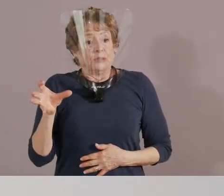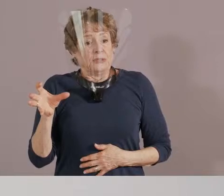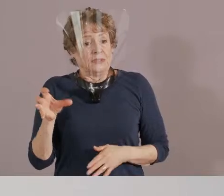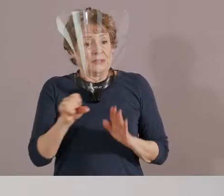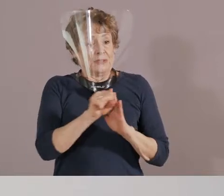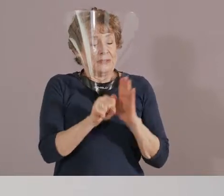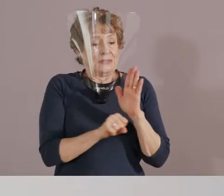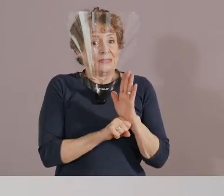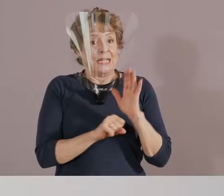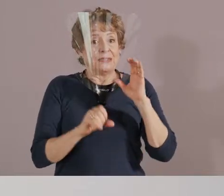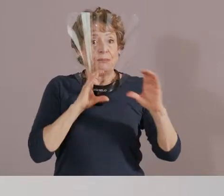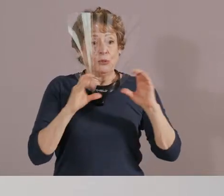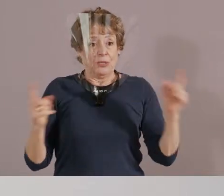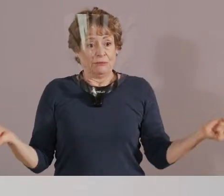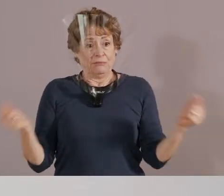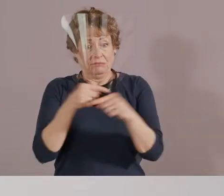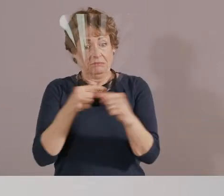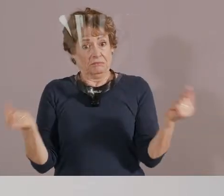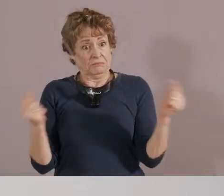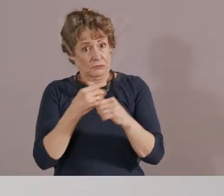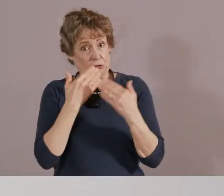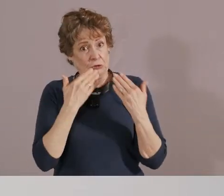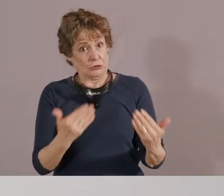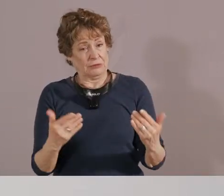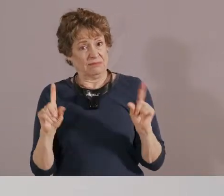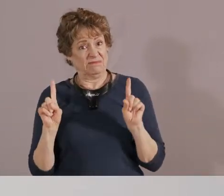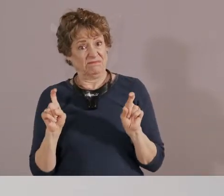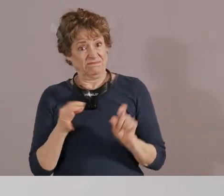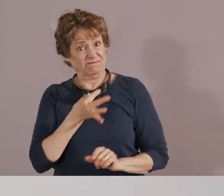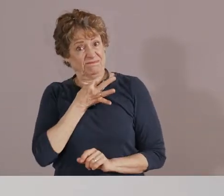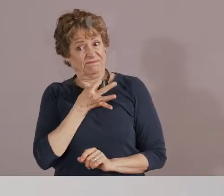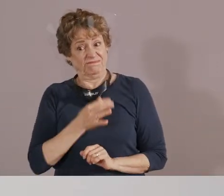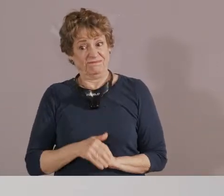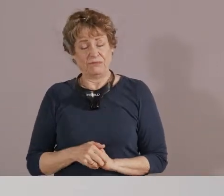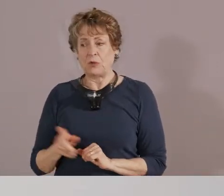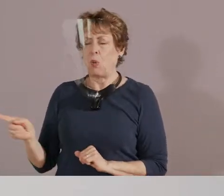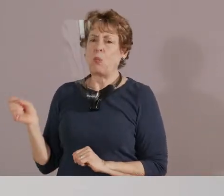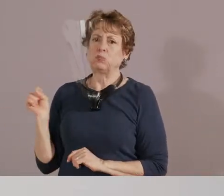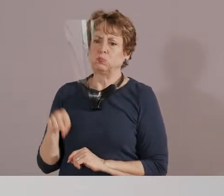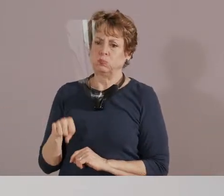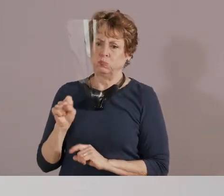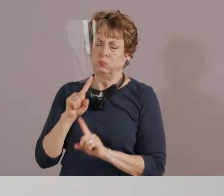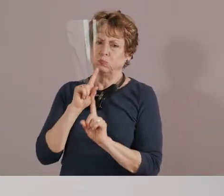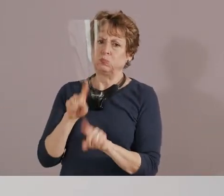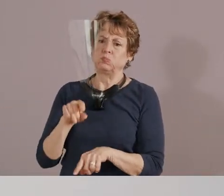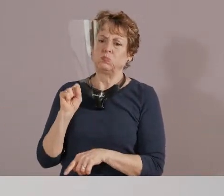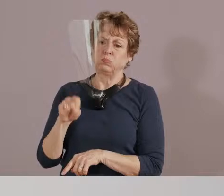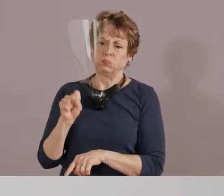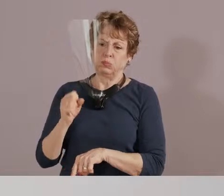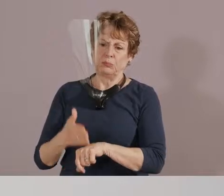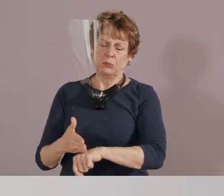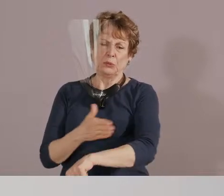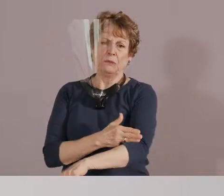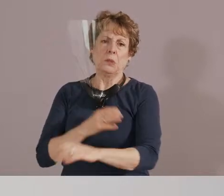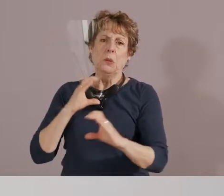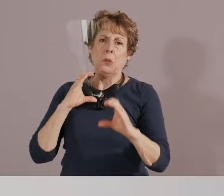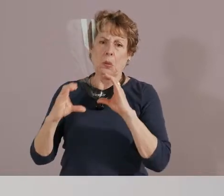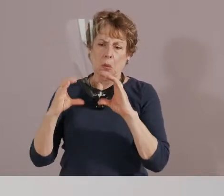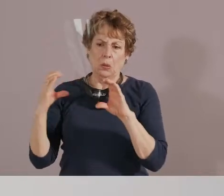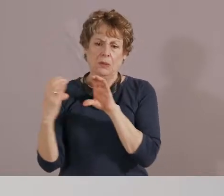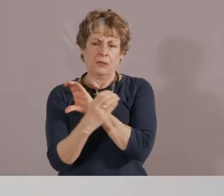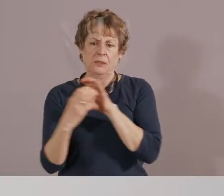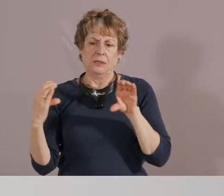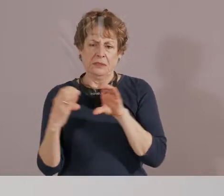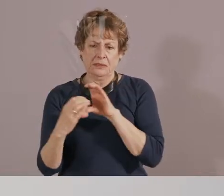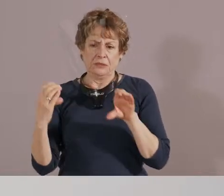everybody can improve on communication, but we have twice weekly calls with all of the counties. My team does. In addition, I